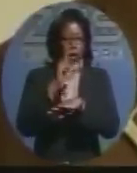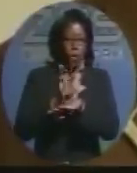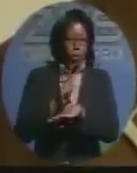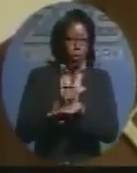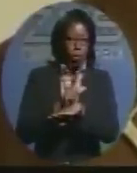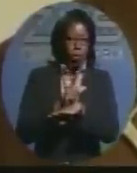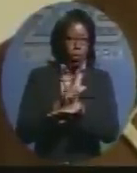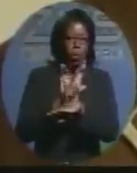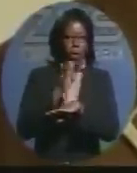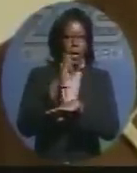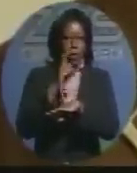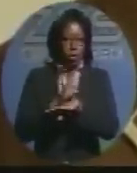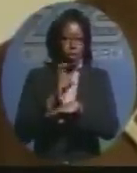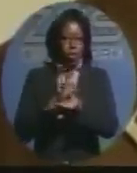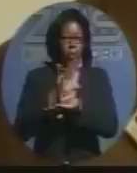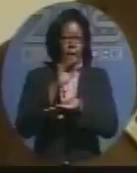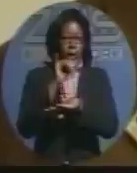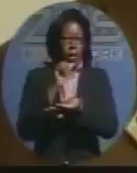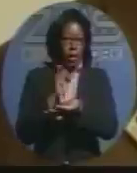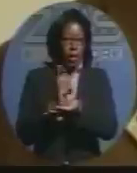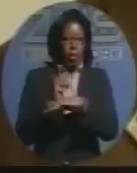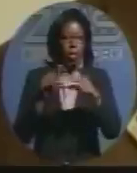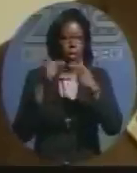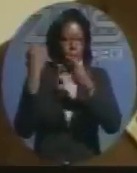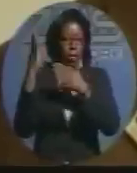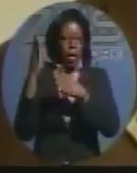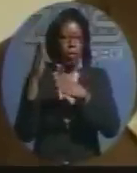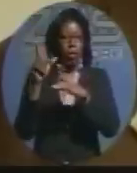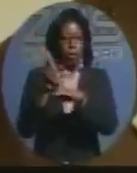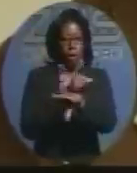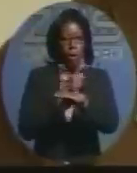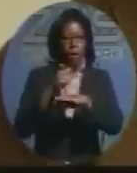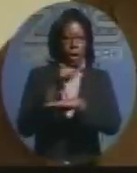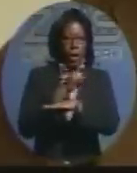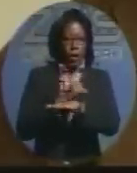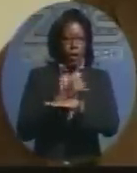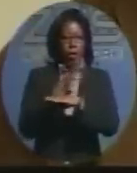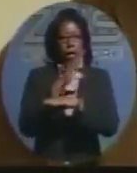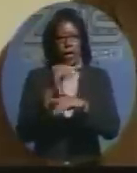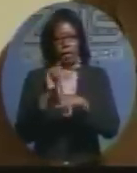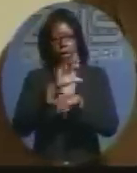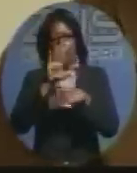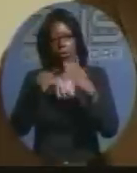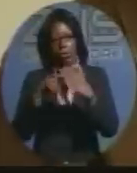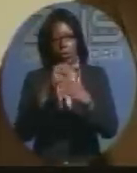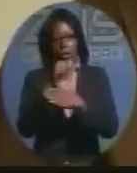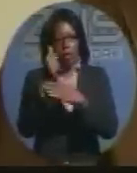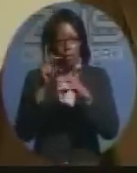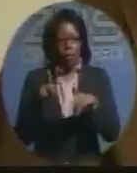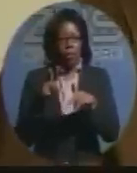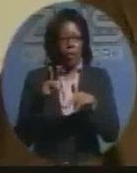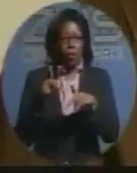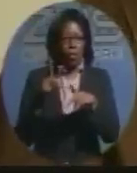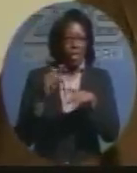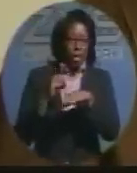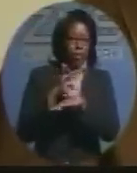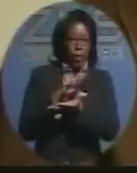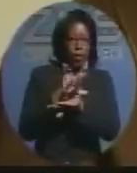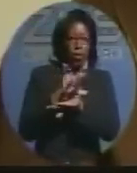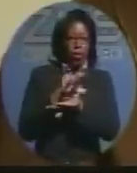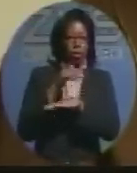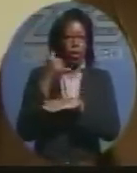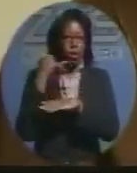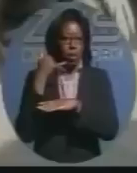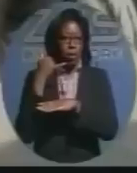Eleuthera, Exuma and Keys, Grand Bahama, Long Island, and all persons who have been affected to contact their